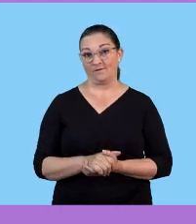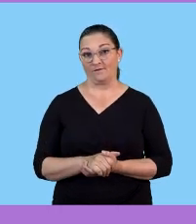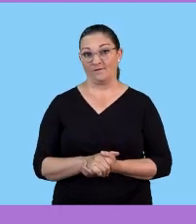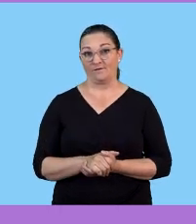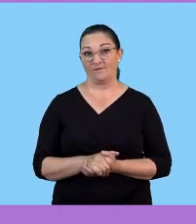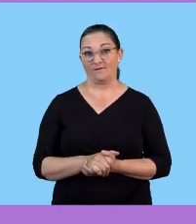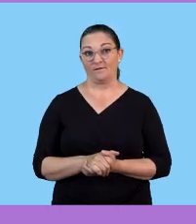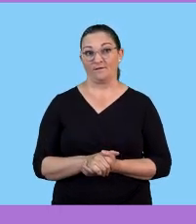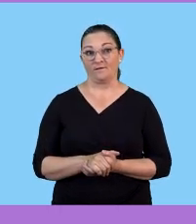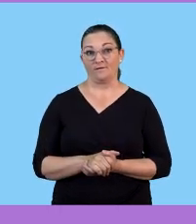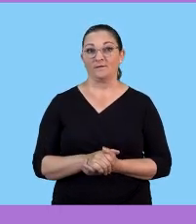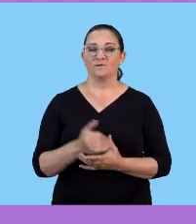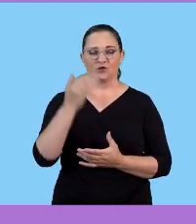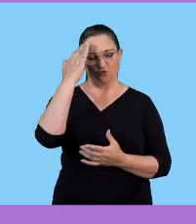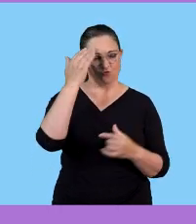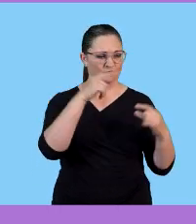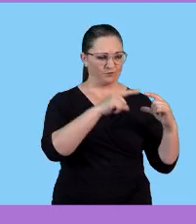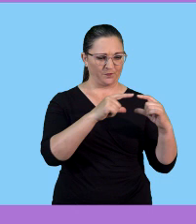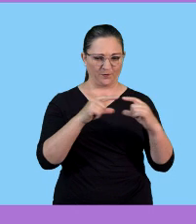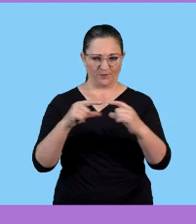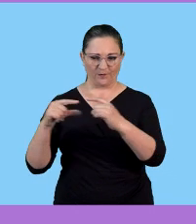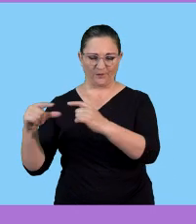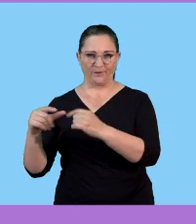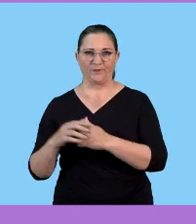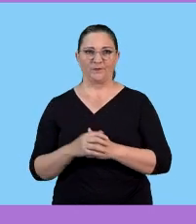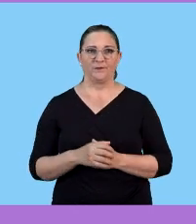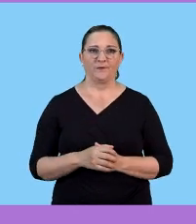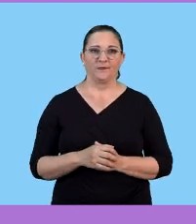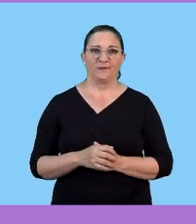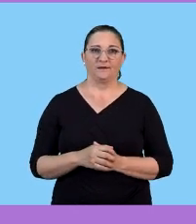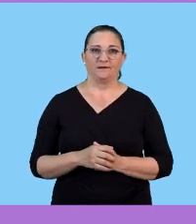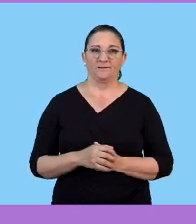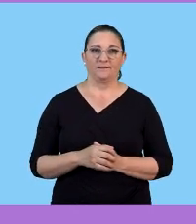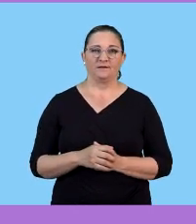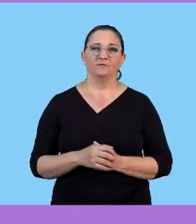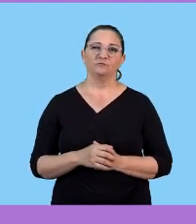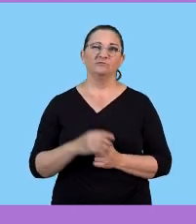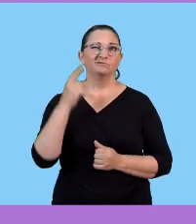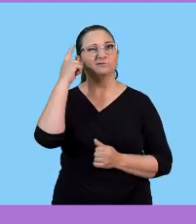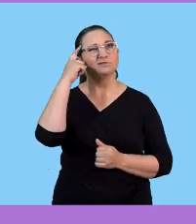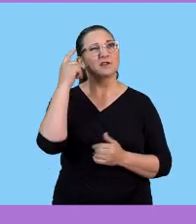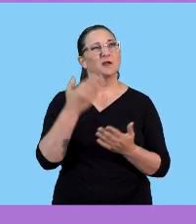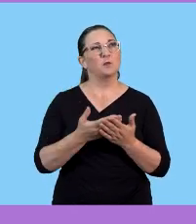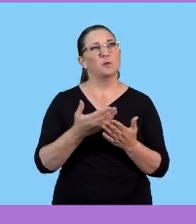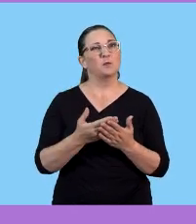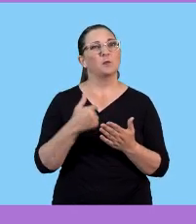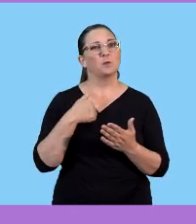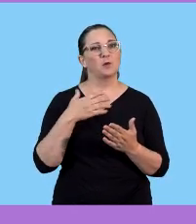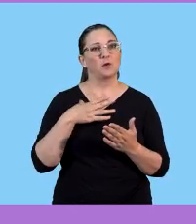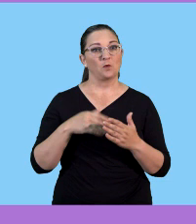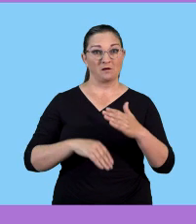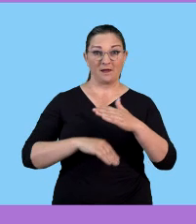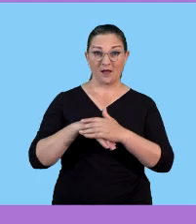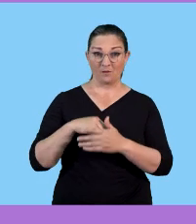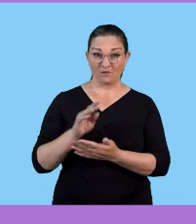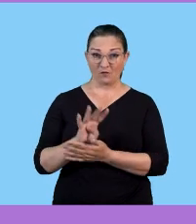triangles. Now, looking at that, Matlot rounding off. Let's think about it practically. If I round up to 14, I'm going to try and squeeze in a triangle